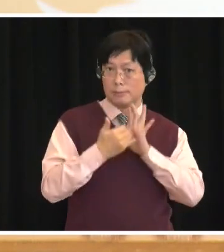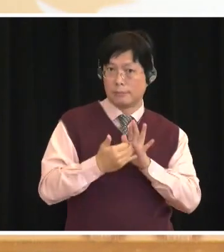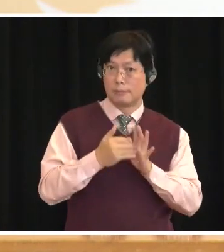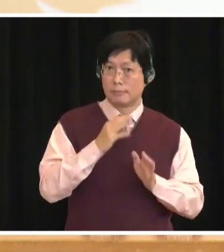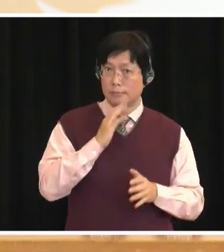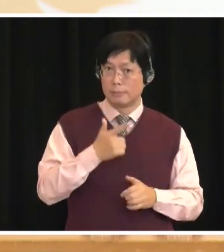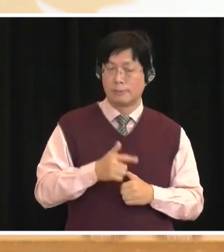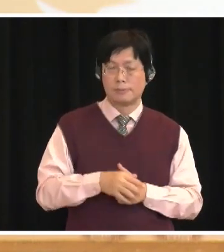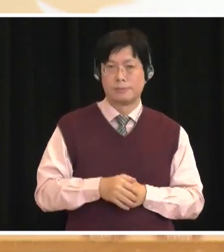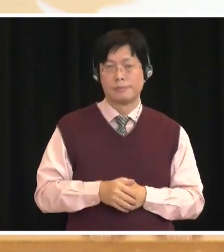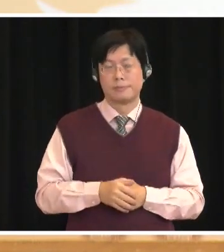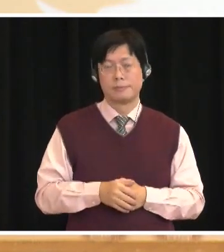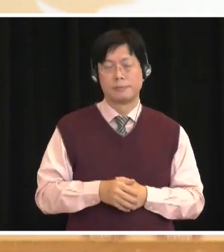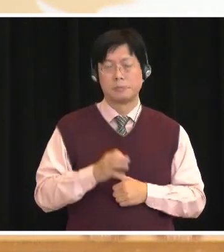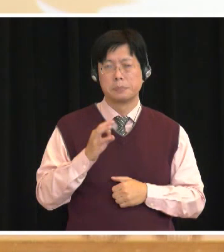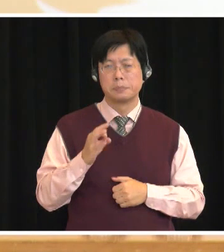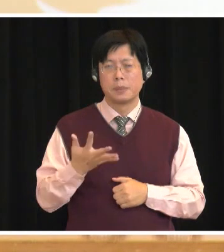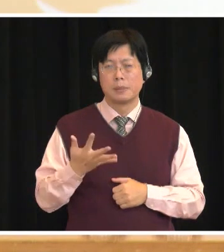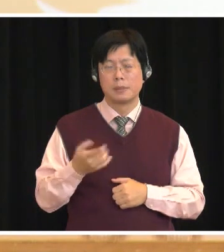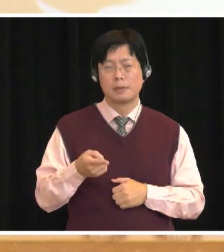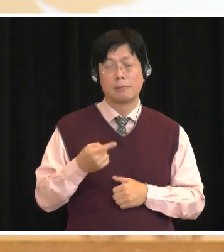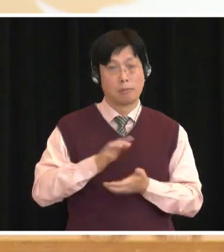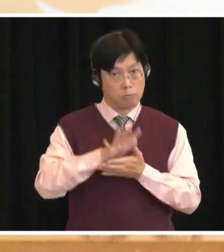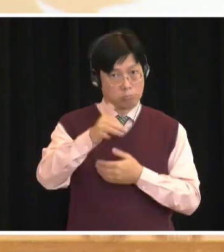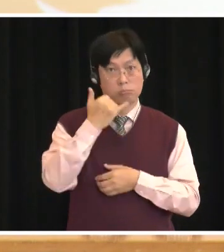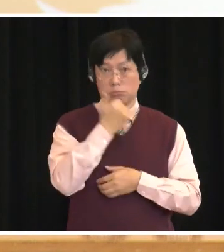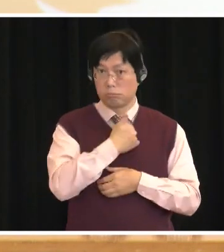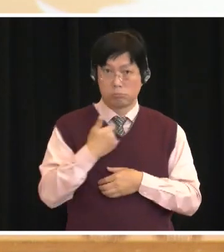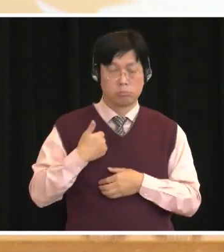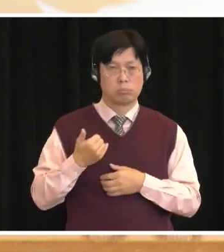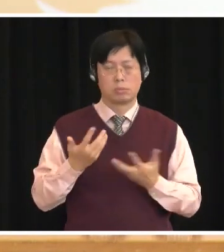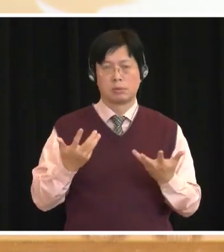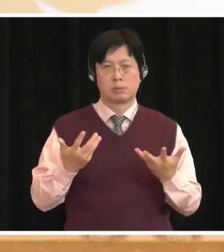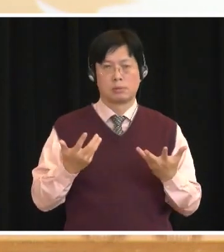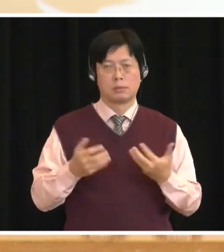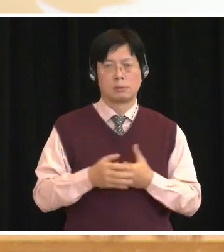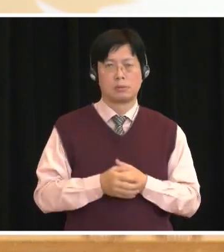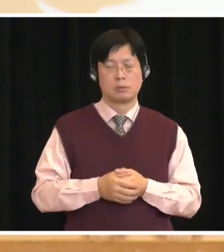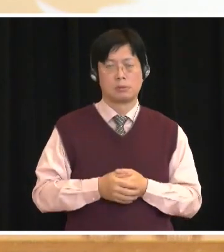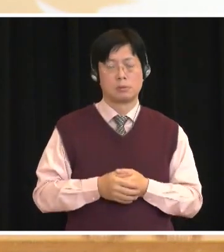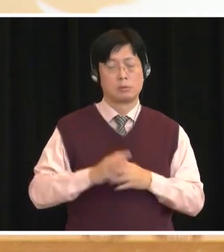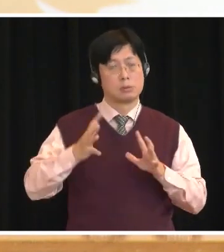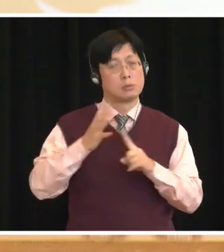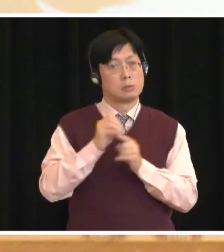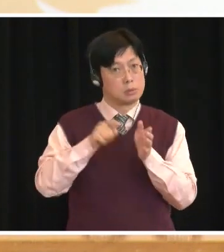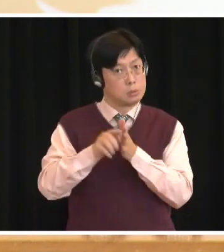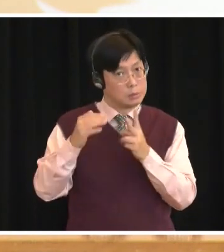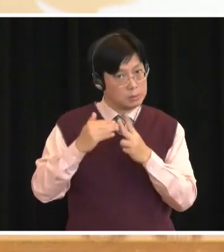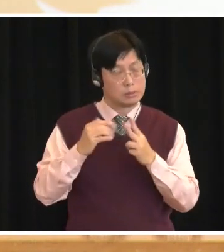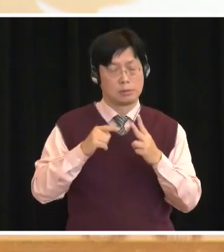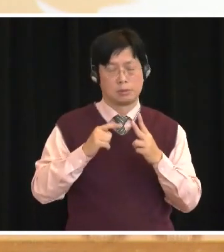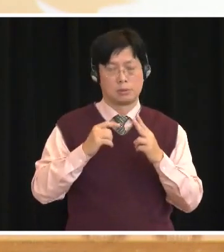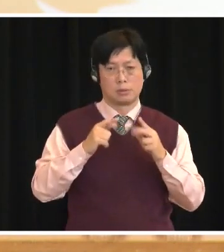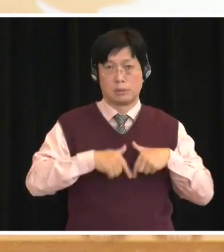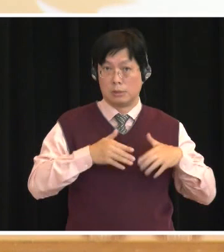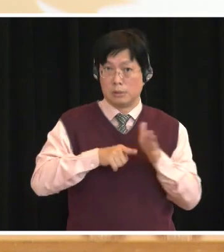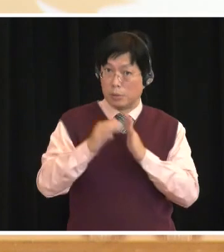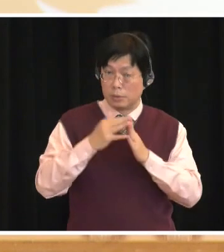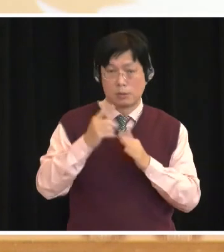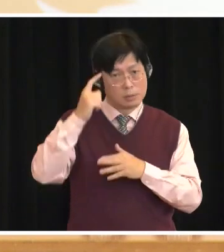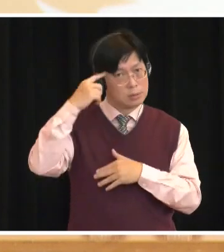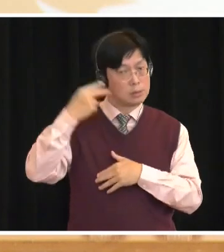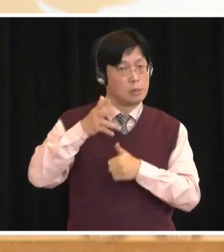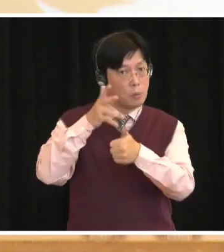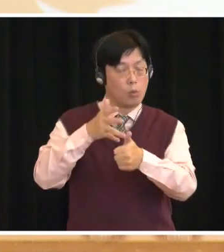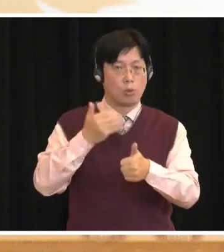psychologists, the psychiatrists, whoever is trying to get information from the child? Is the child